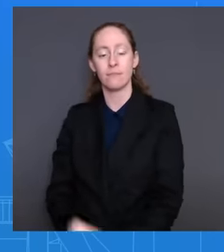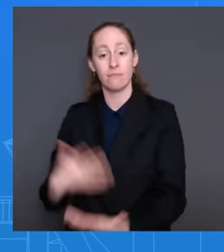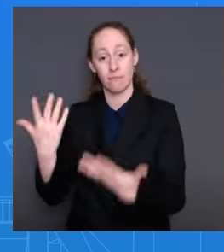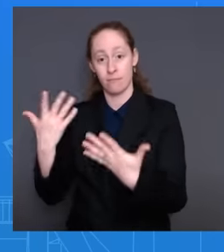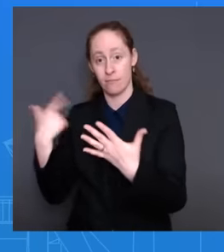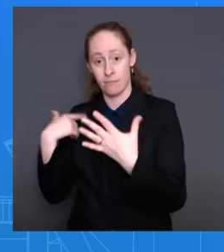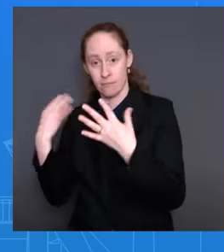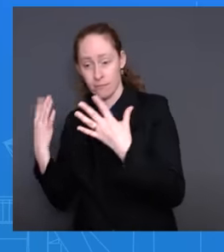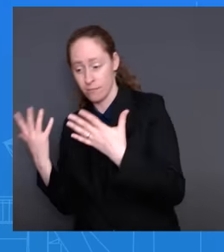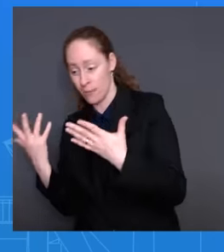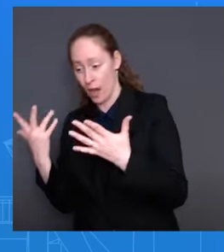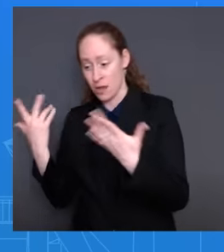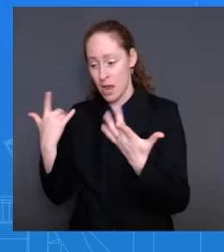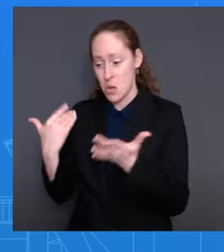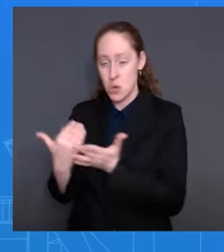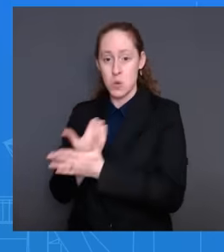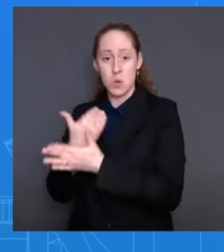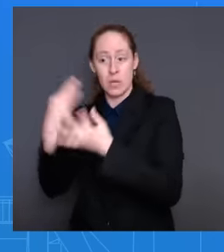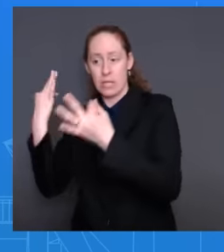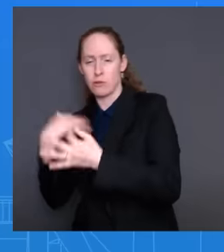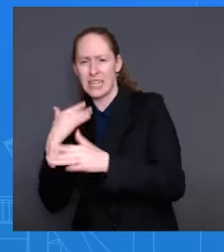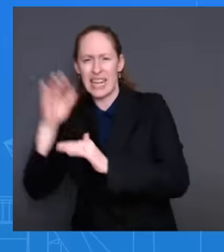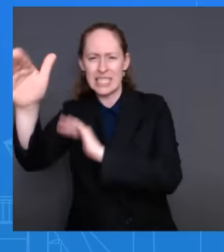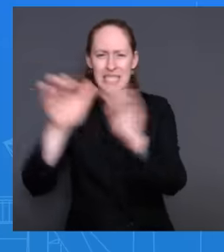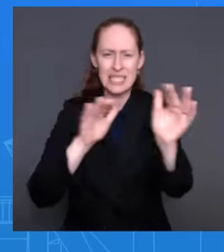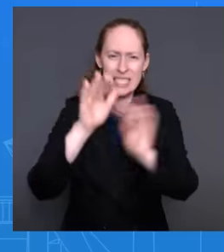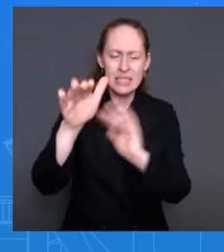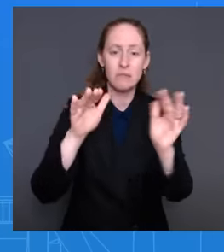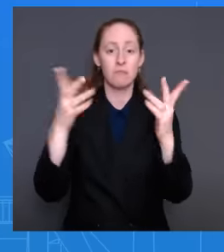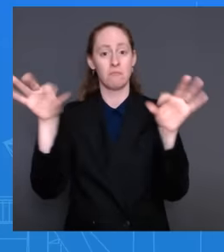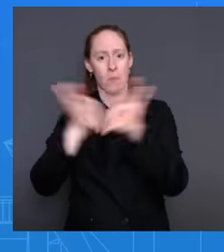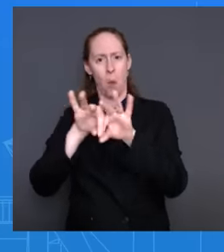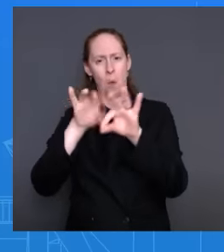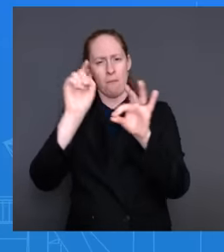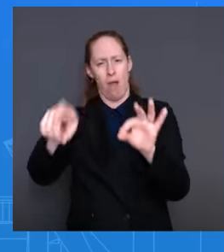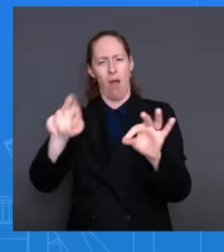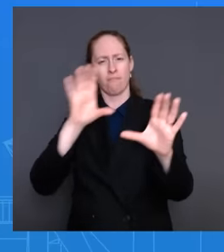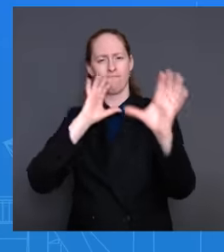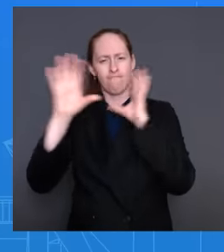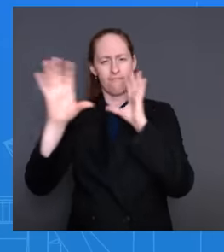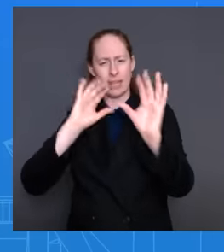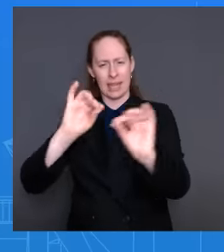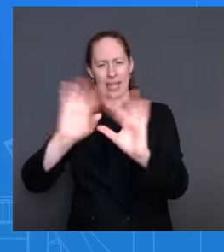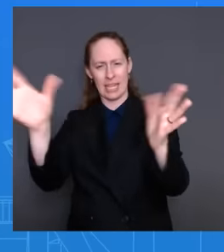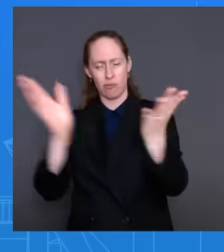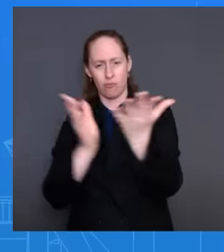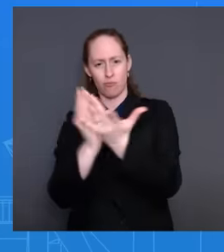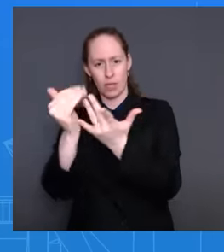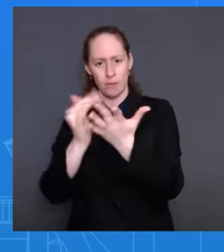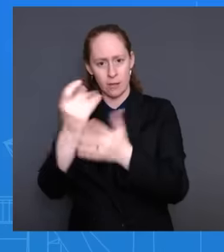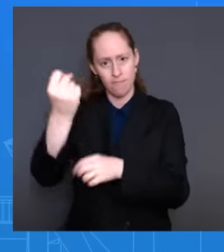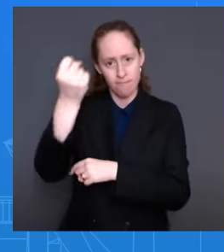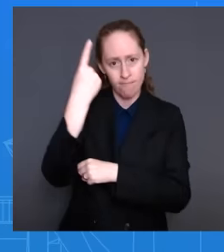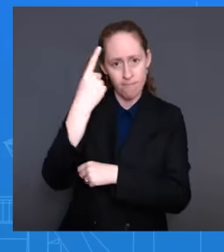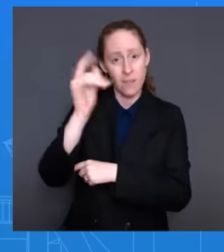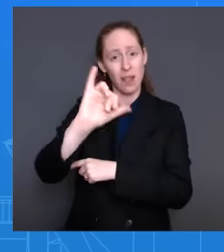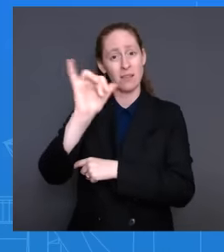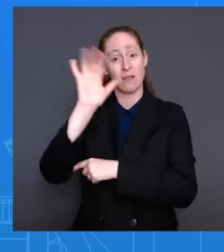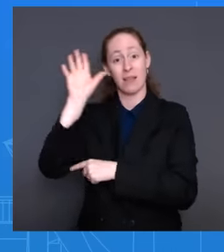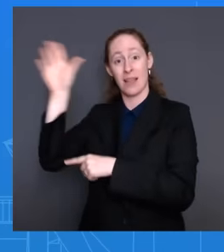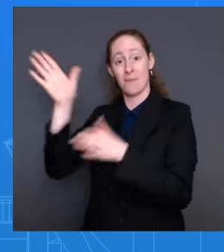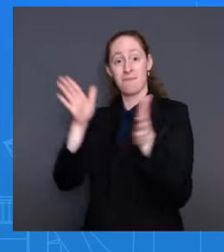straight, but also to lay out clearly his plans, his priorities in terms of what he wants to see done. And